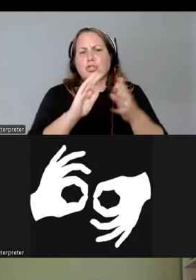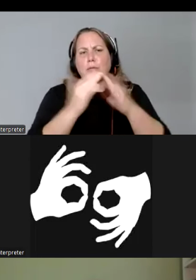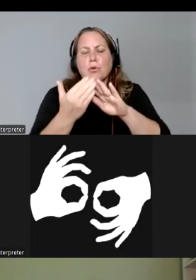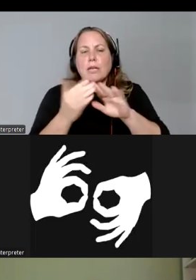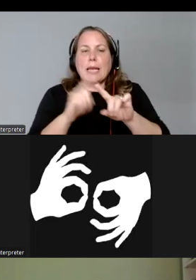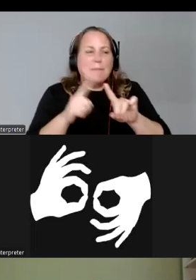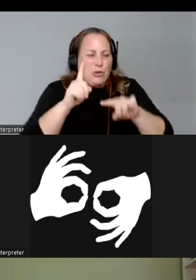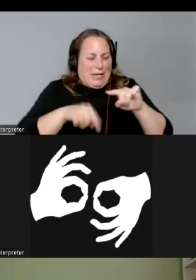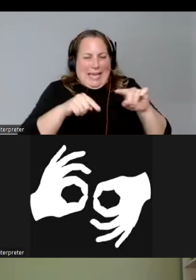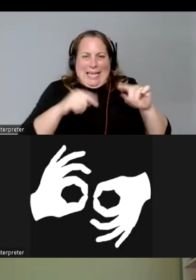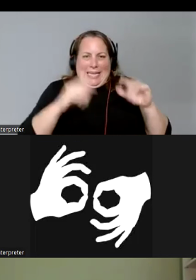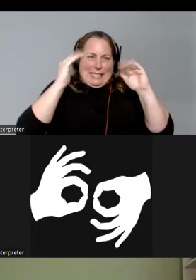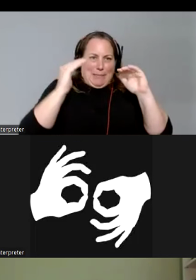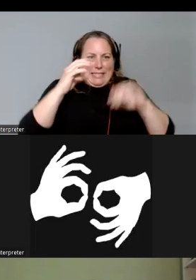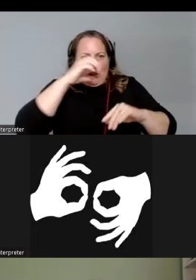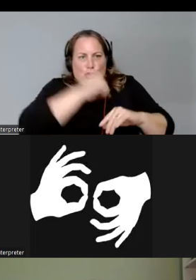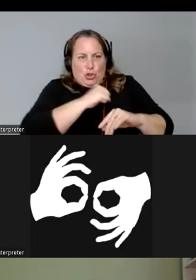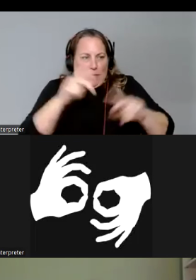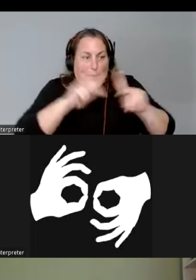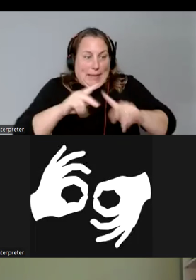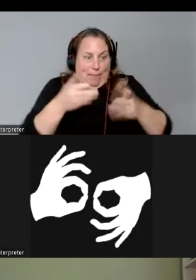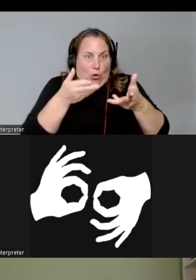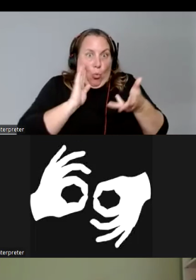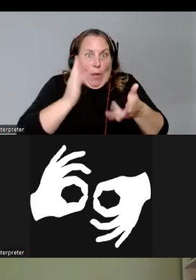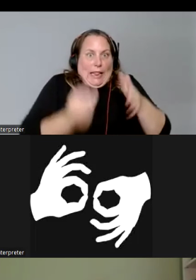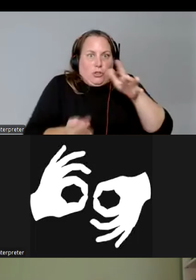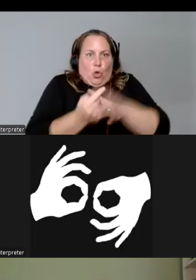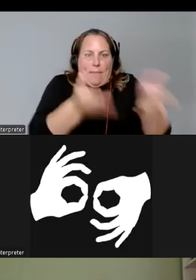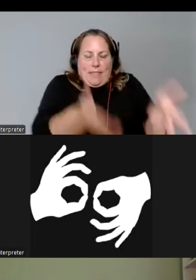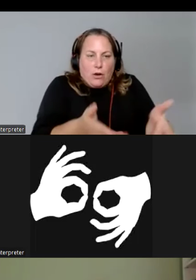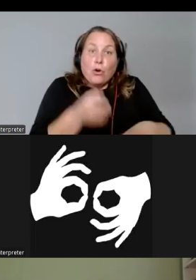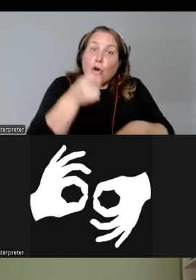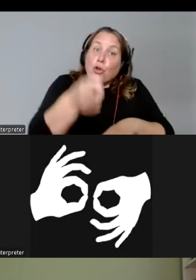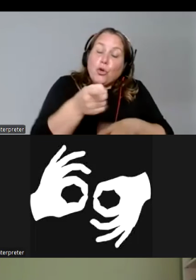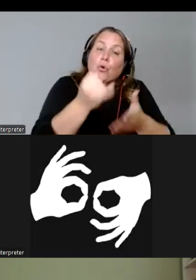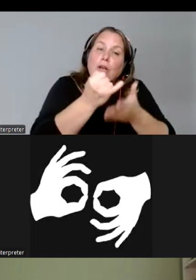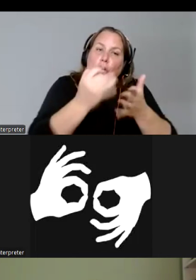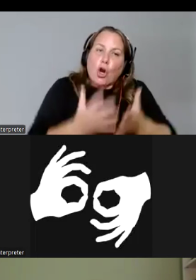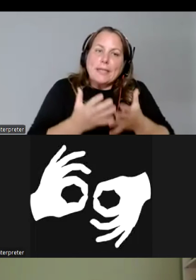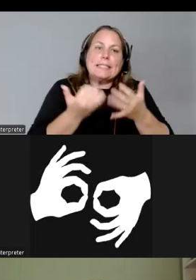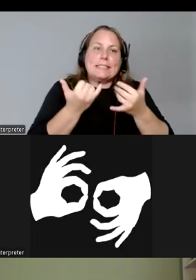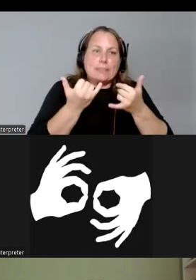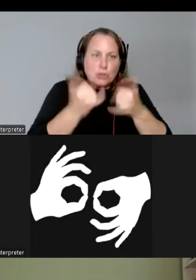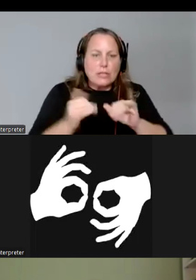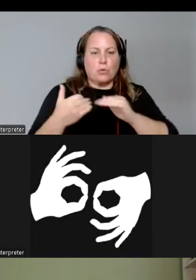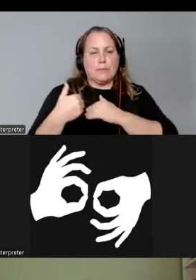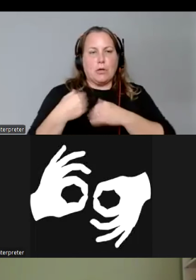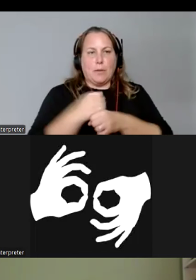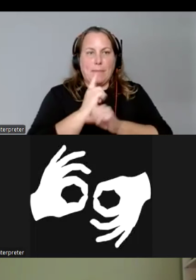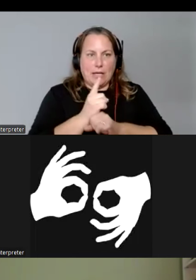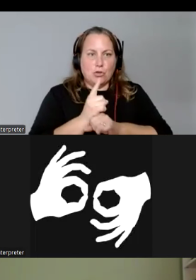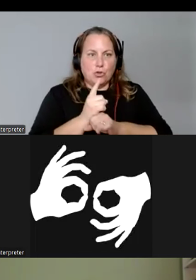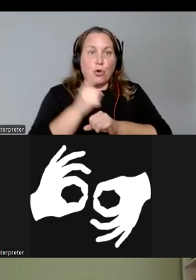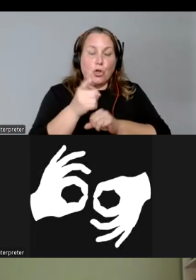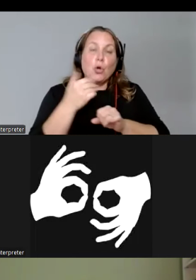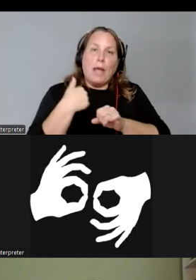audience just being there. You as an artist is still responsible to make sure there is a plan on how to let